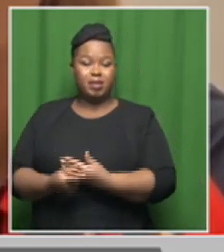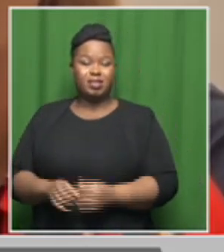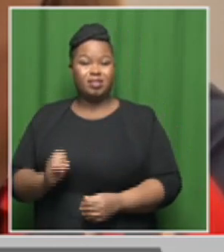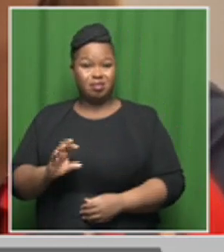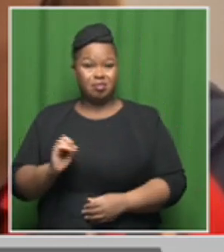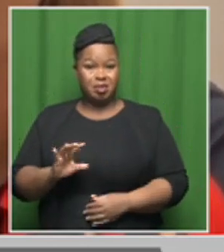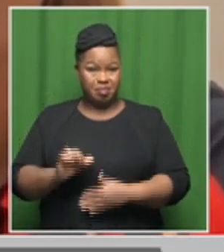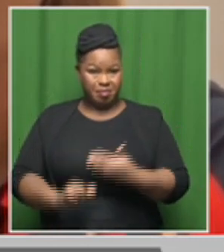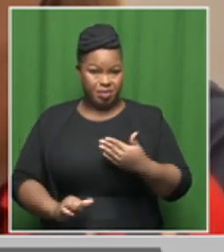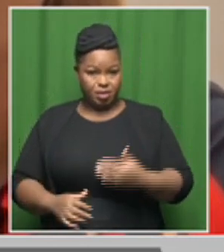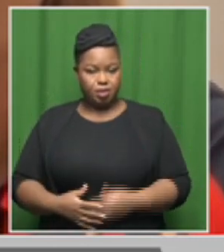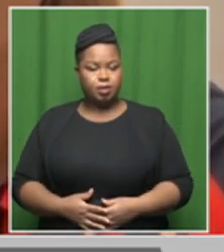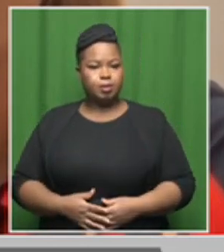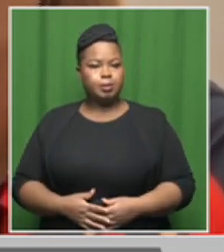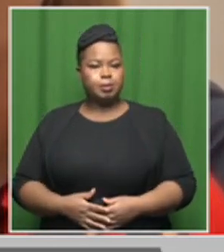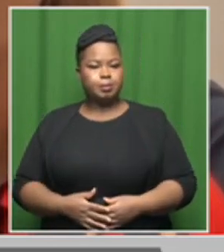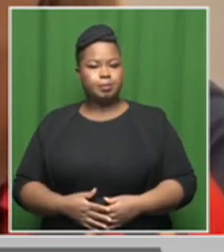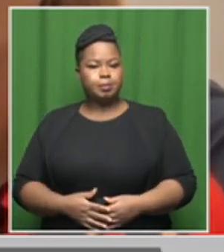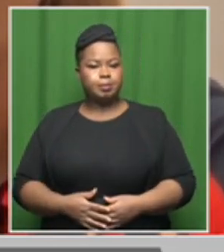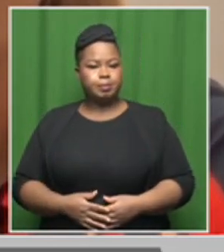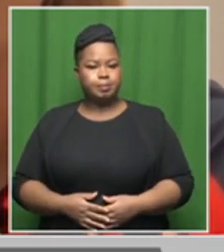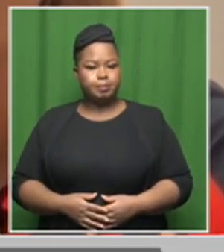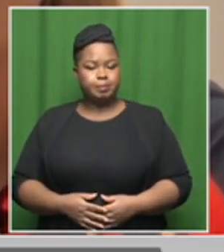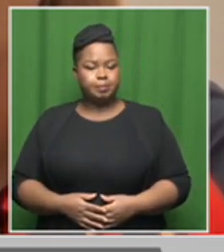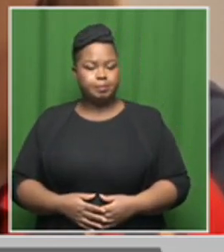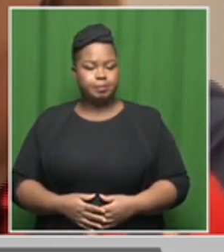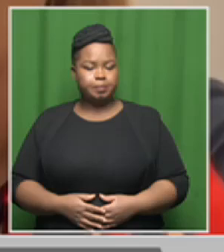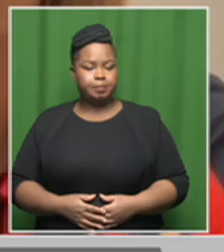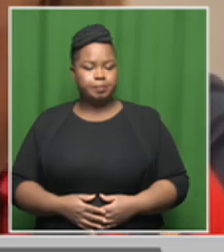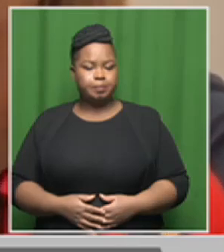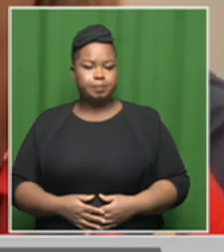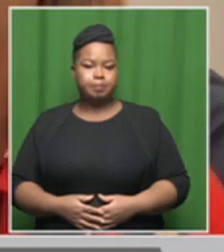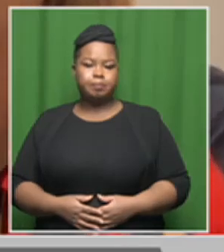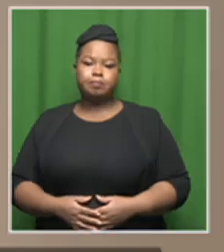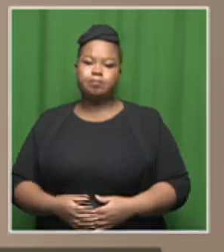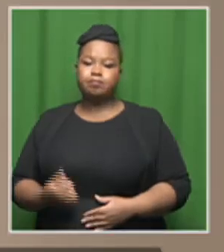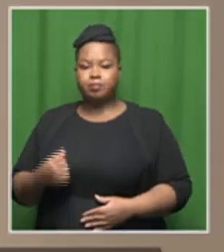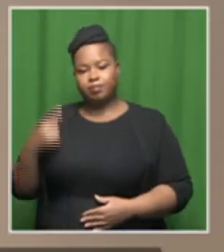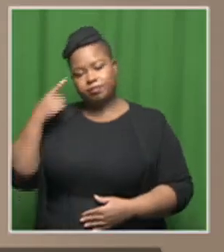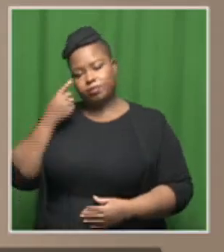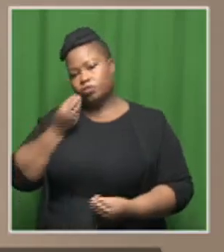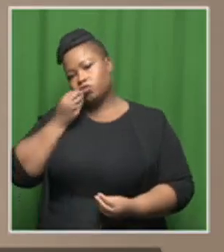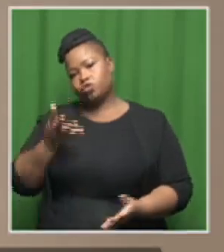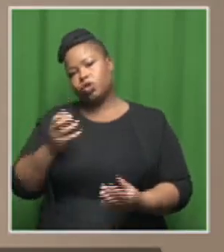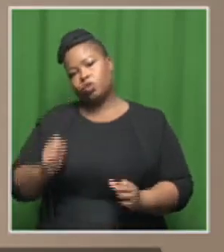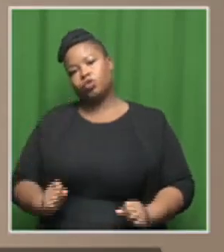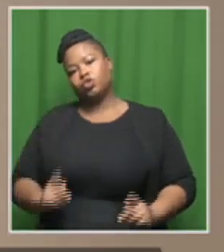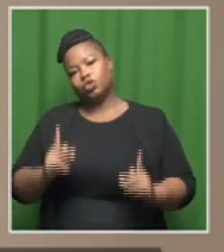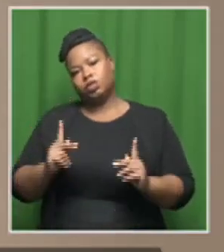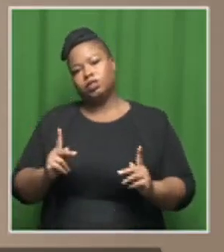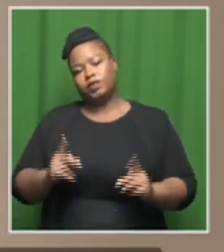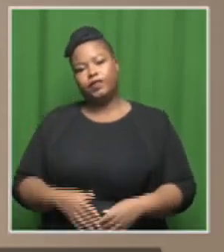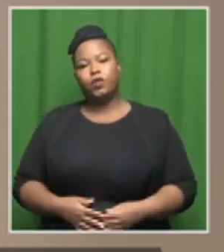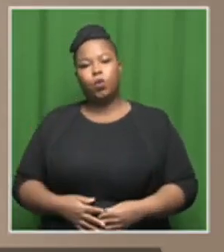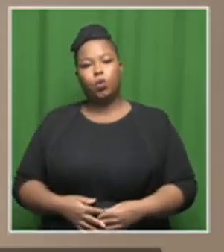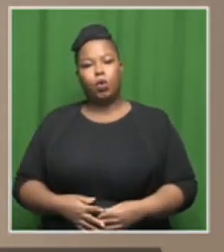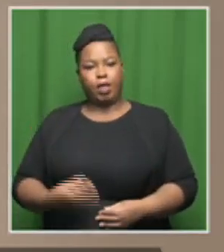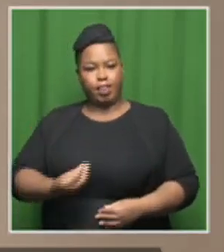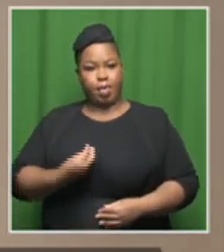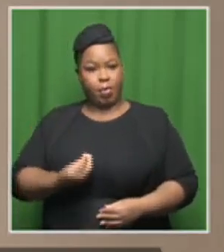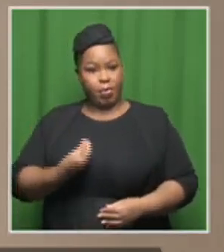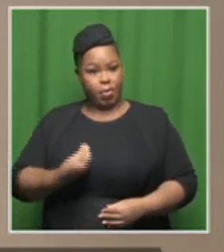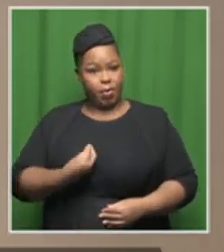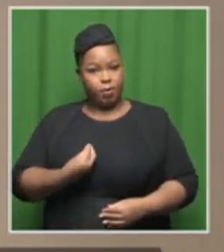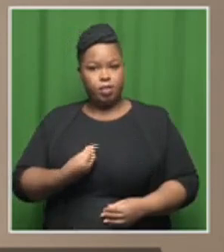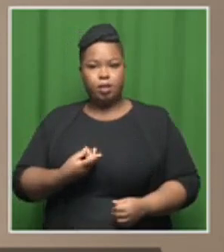How important is this for the baby Proteas? I think it's a fantastic opportunity for the baby Proteas to